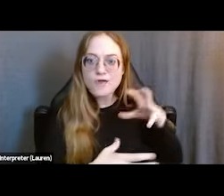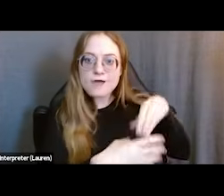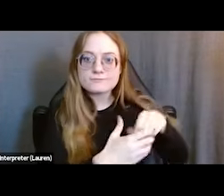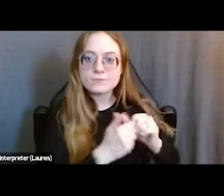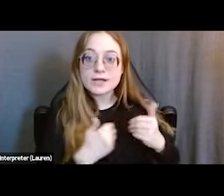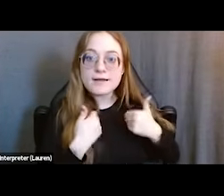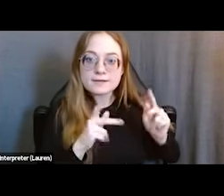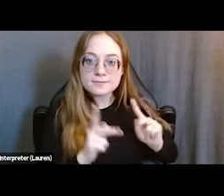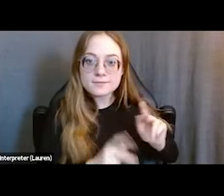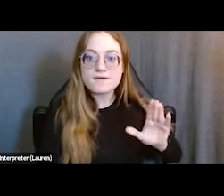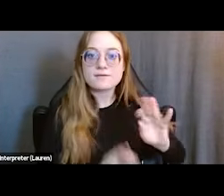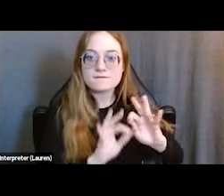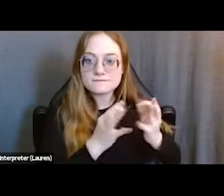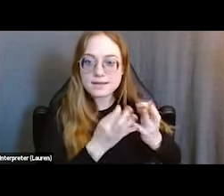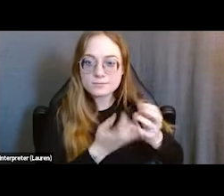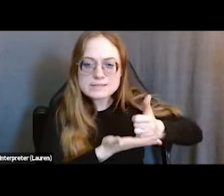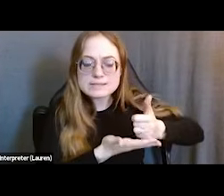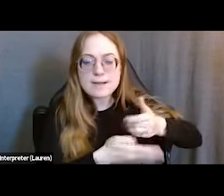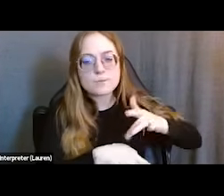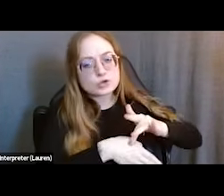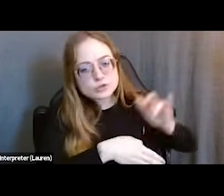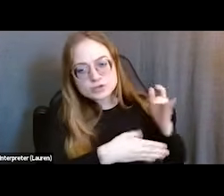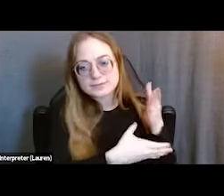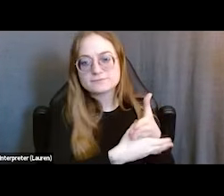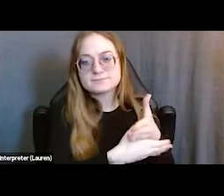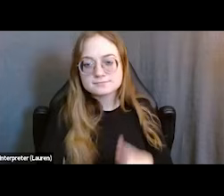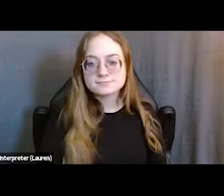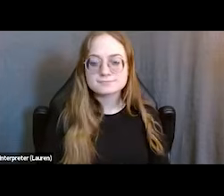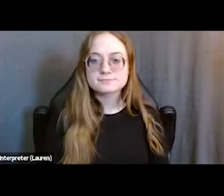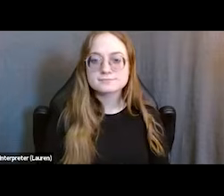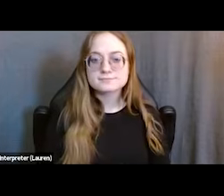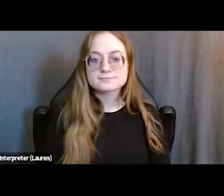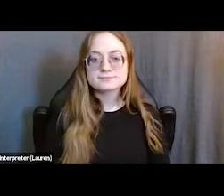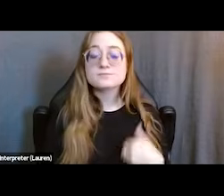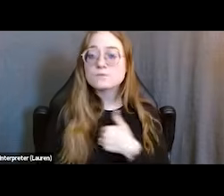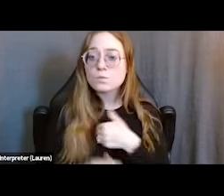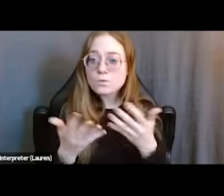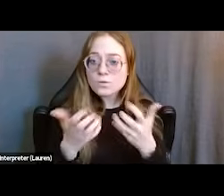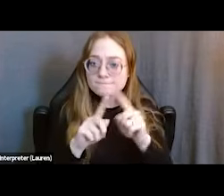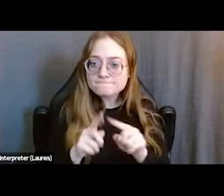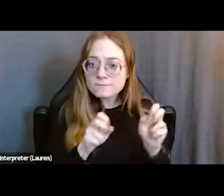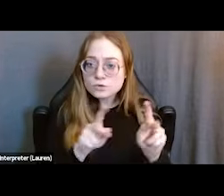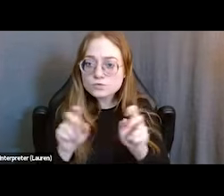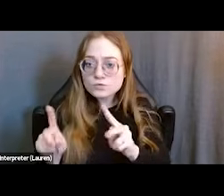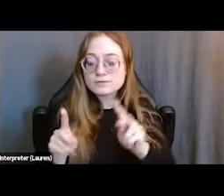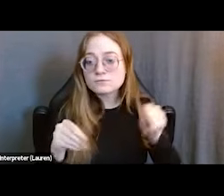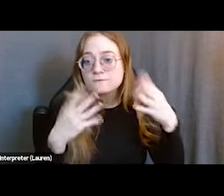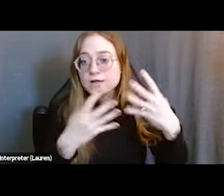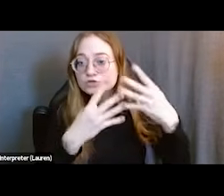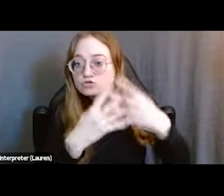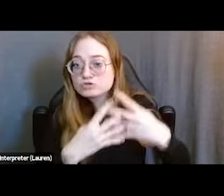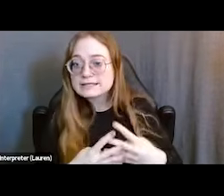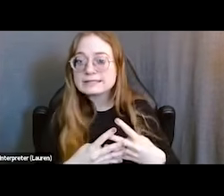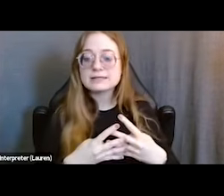their families to help in the early parts of those crisis situations. We're looking for the opportunity to provide screening and assessment,